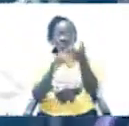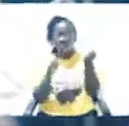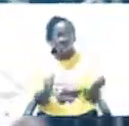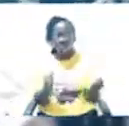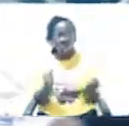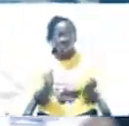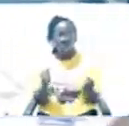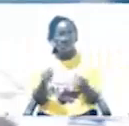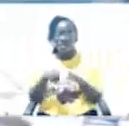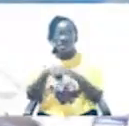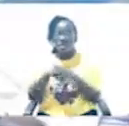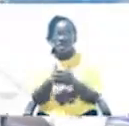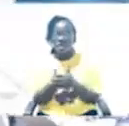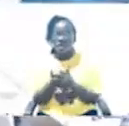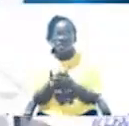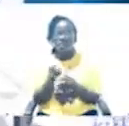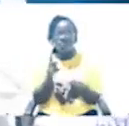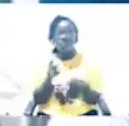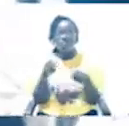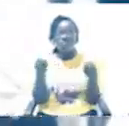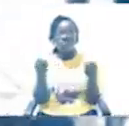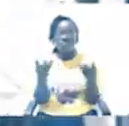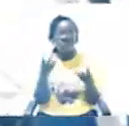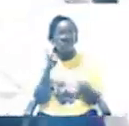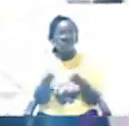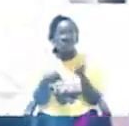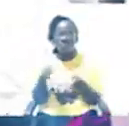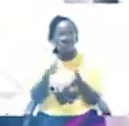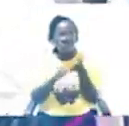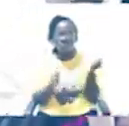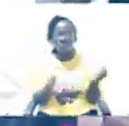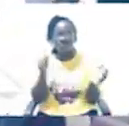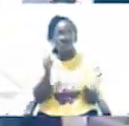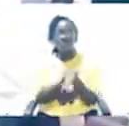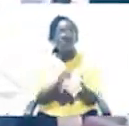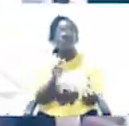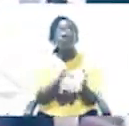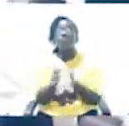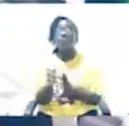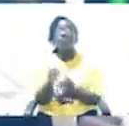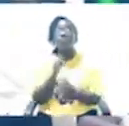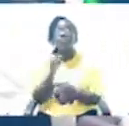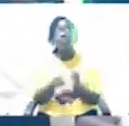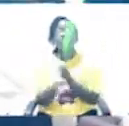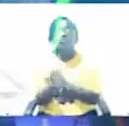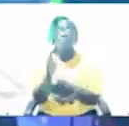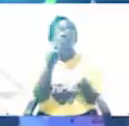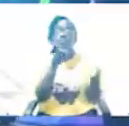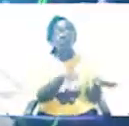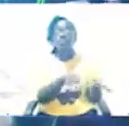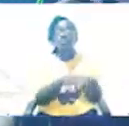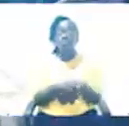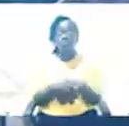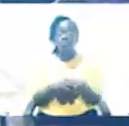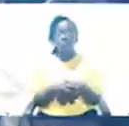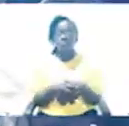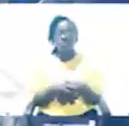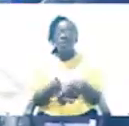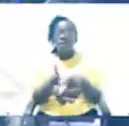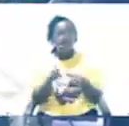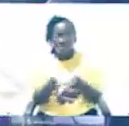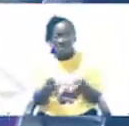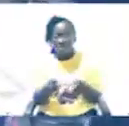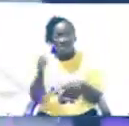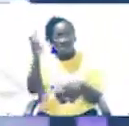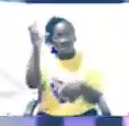believe that God is dead. Look at this. But they believe the devil is alive. That's why Jesus